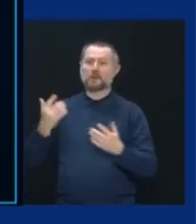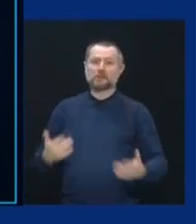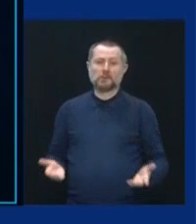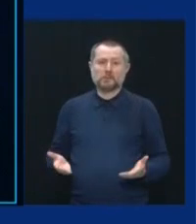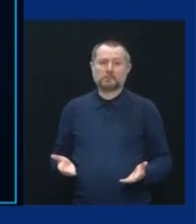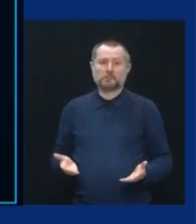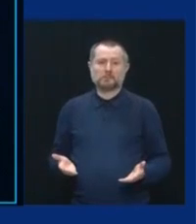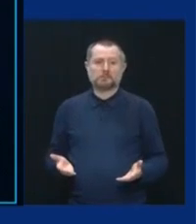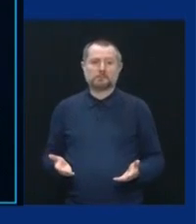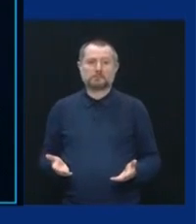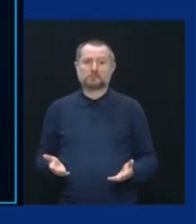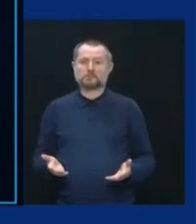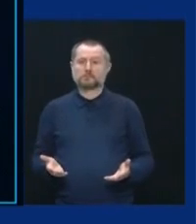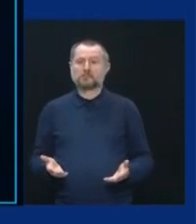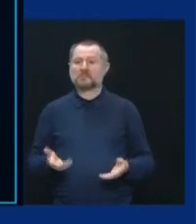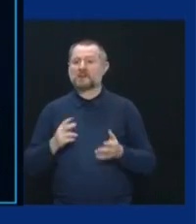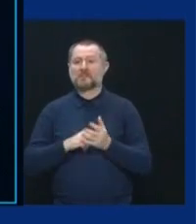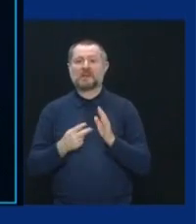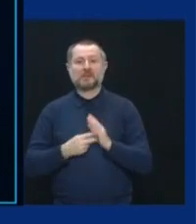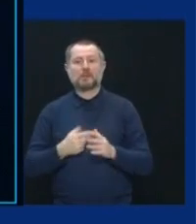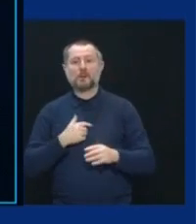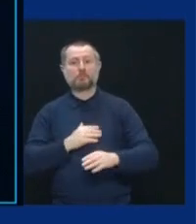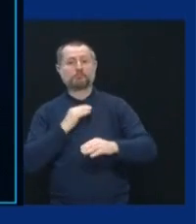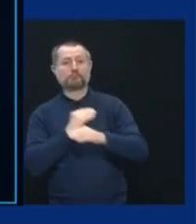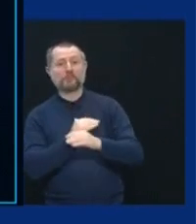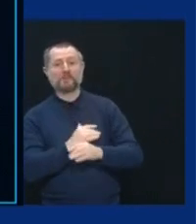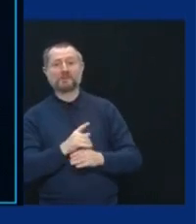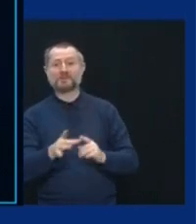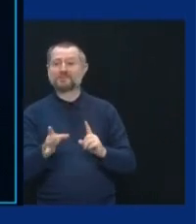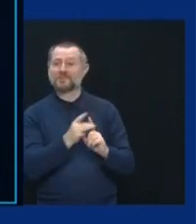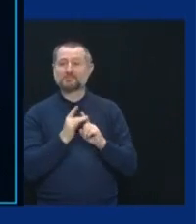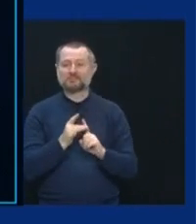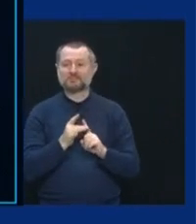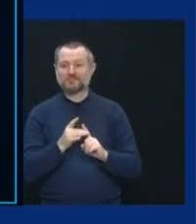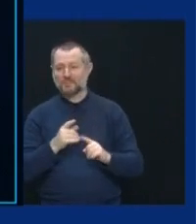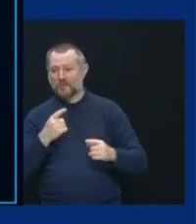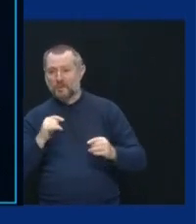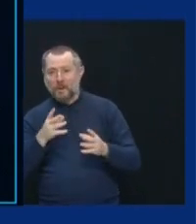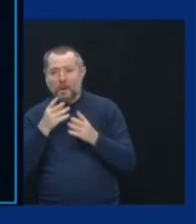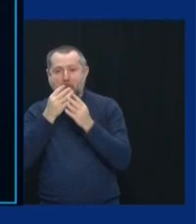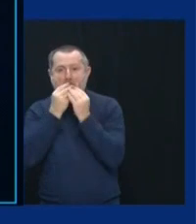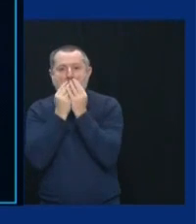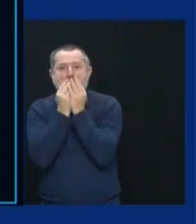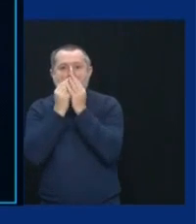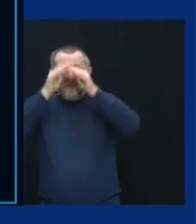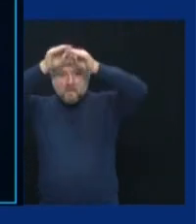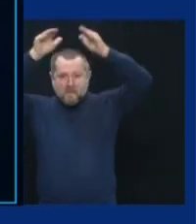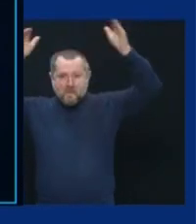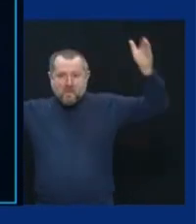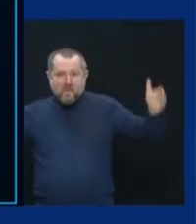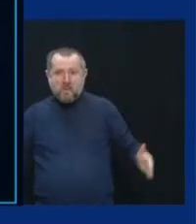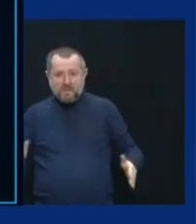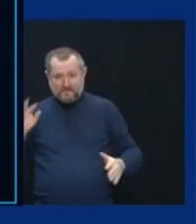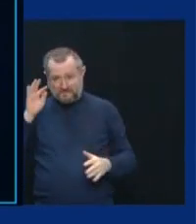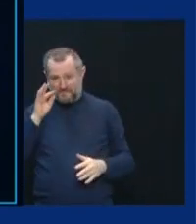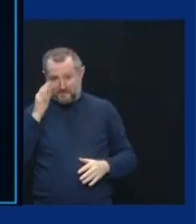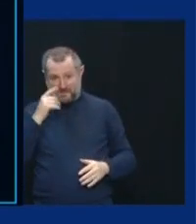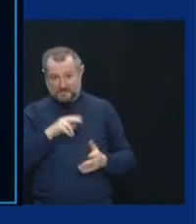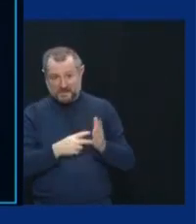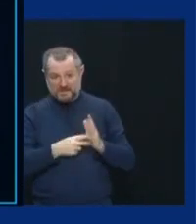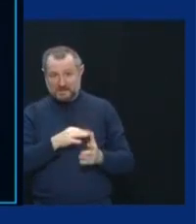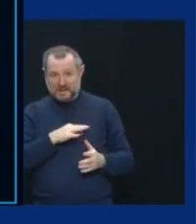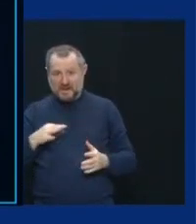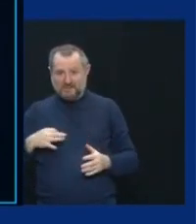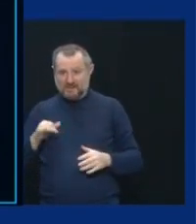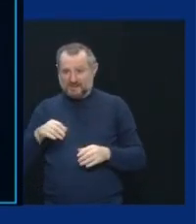You would have to hermetically seal a nursing home. They actually tried this in France, where the staff lived